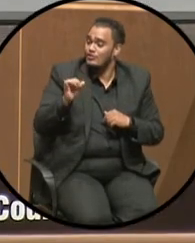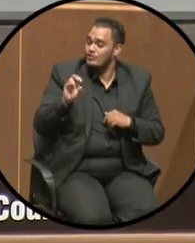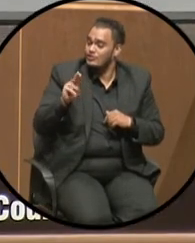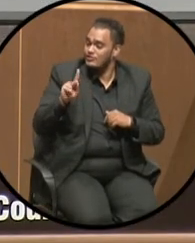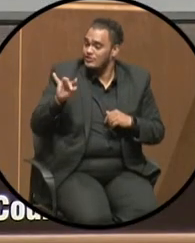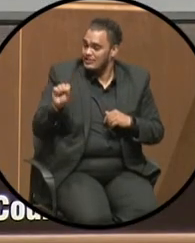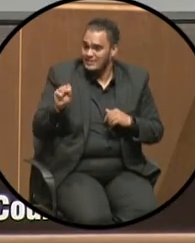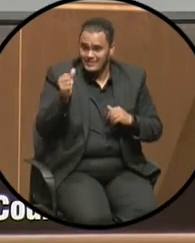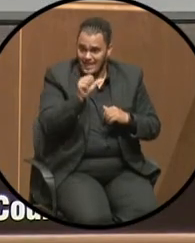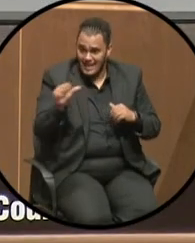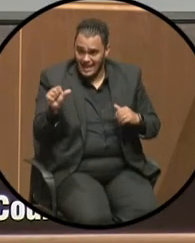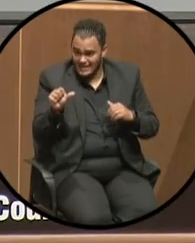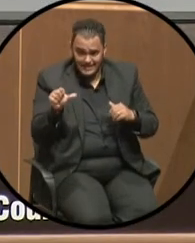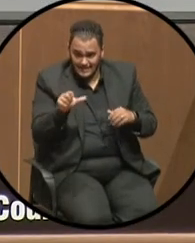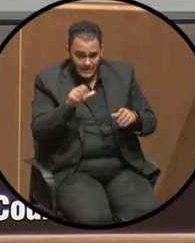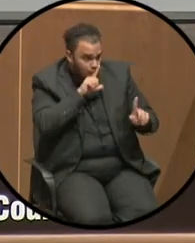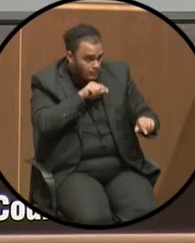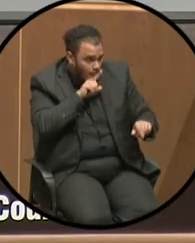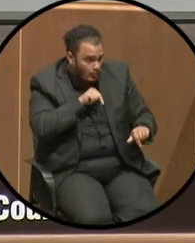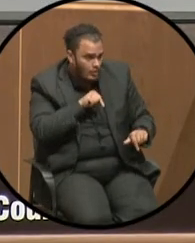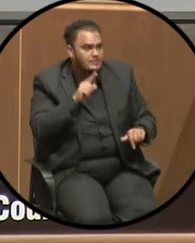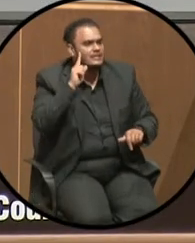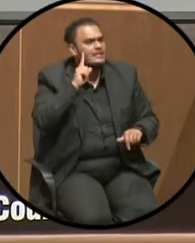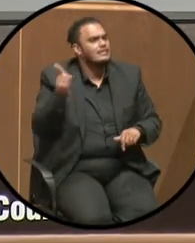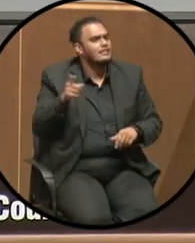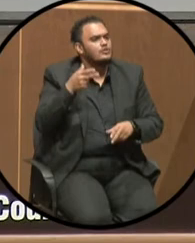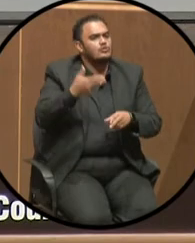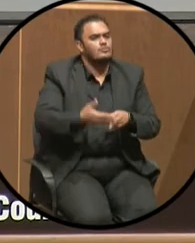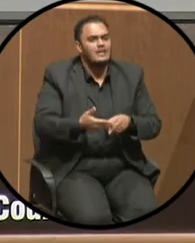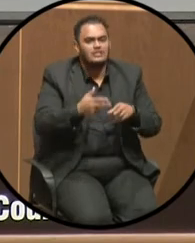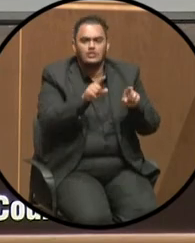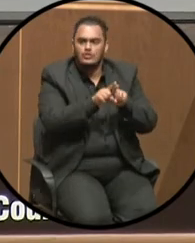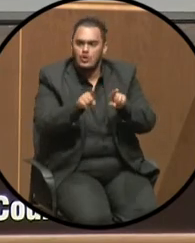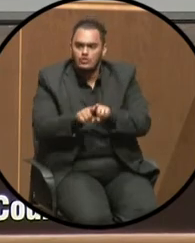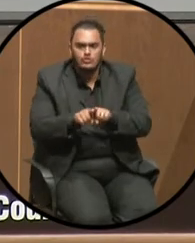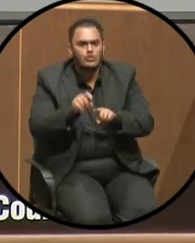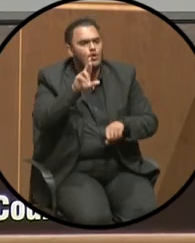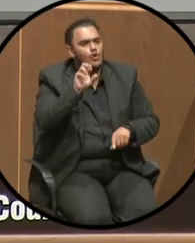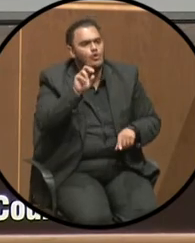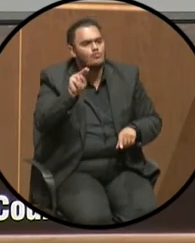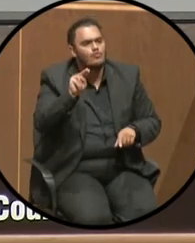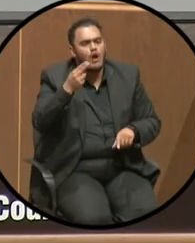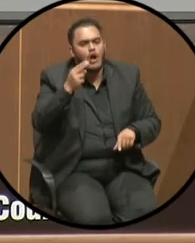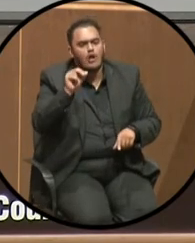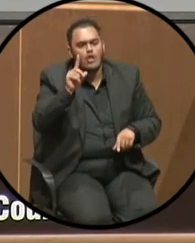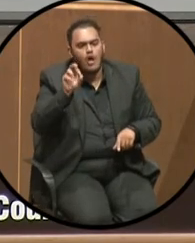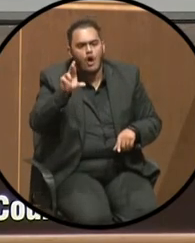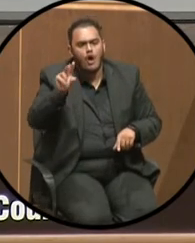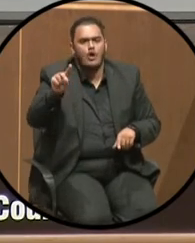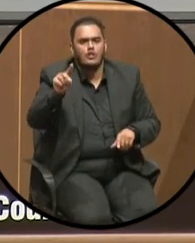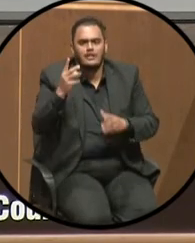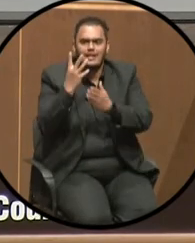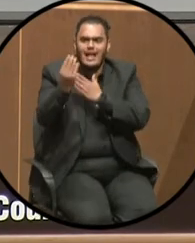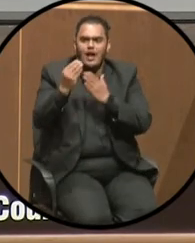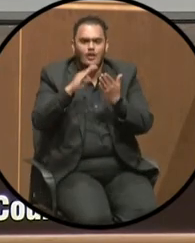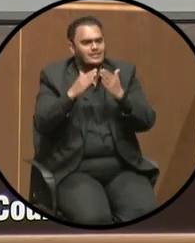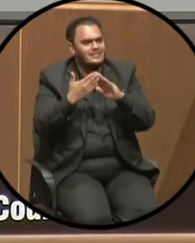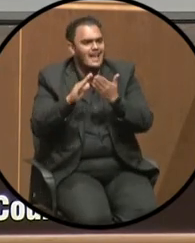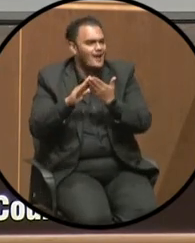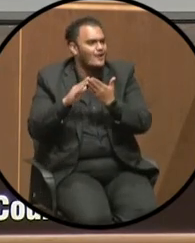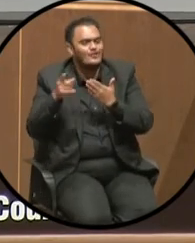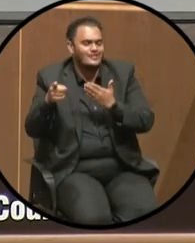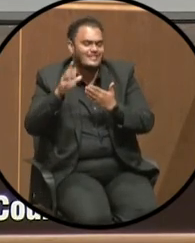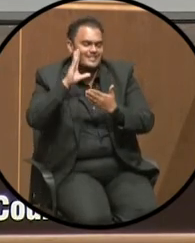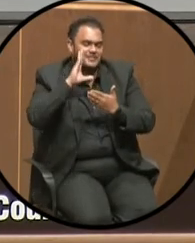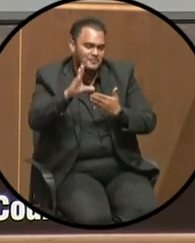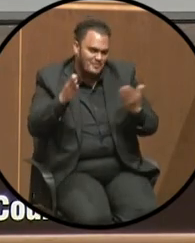very brief report. And let me mention also, I believe Ron Pollard is actually out of town, or he would have been here with a big smile on his